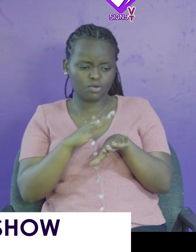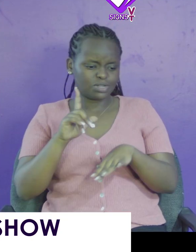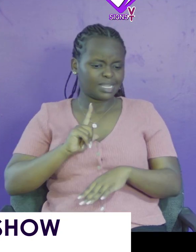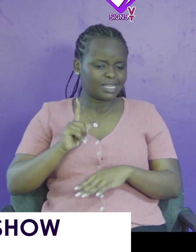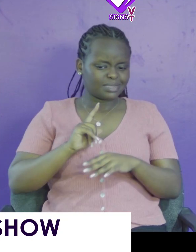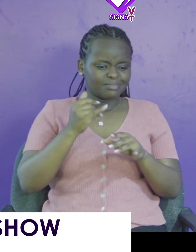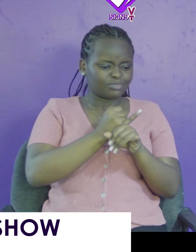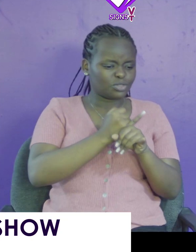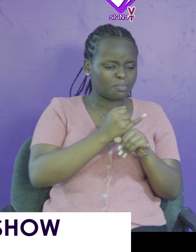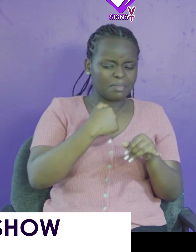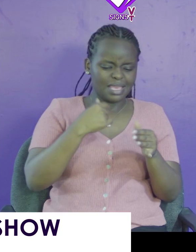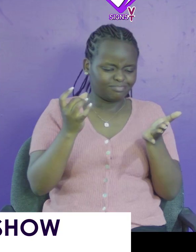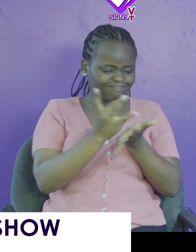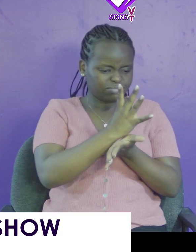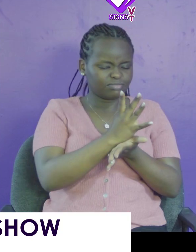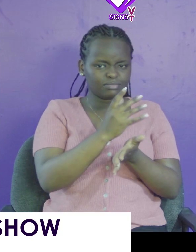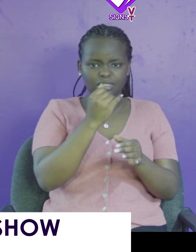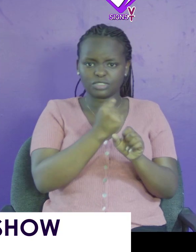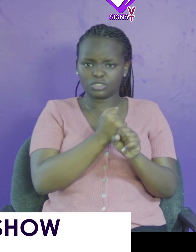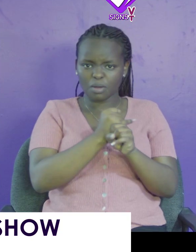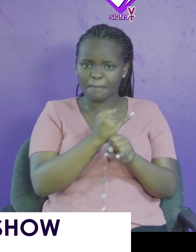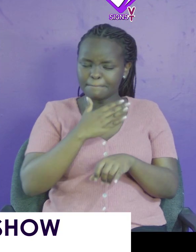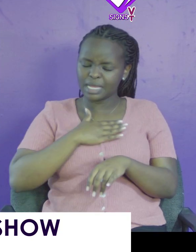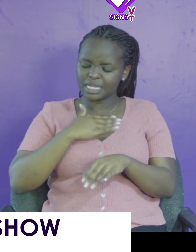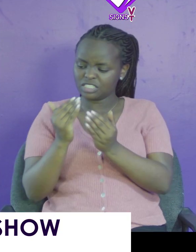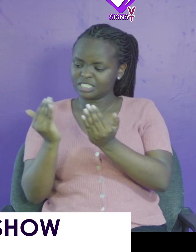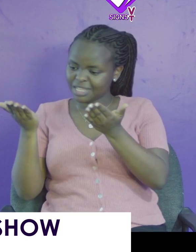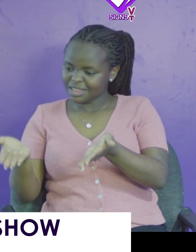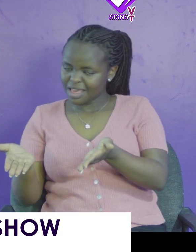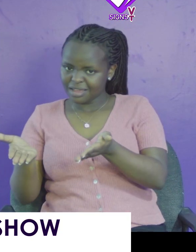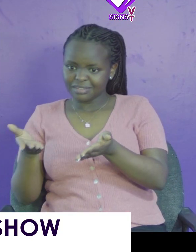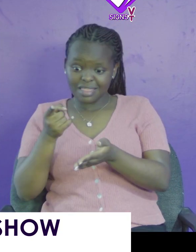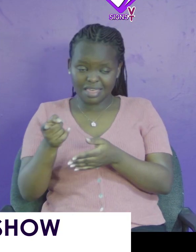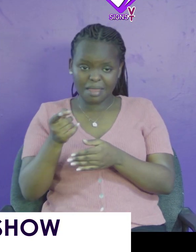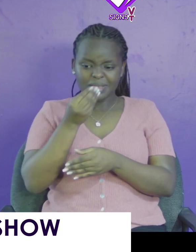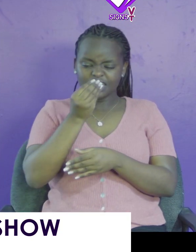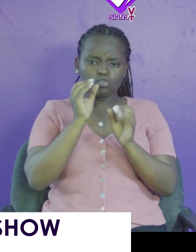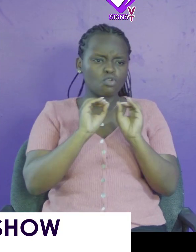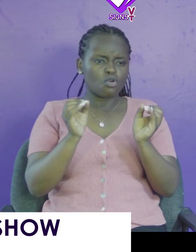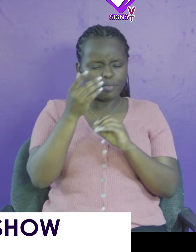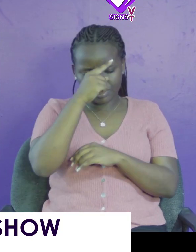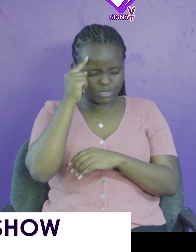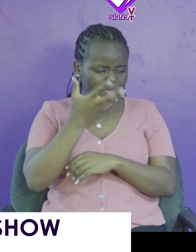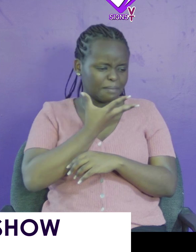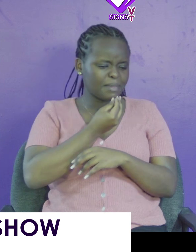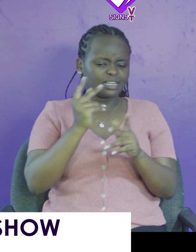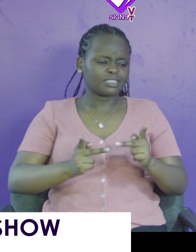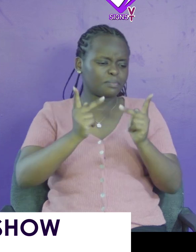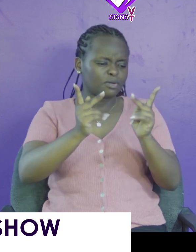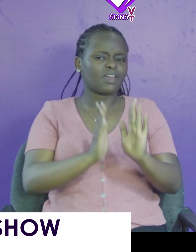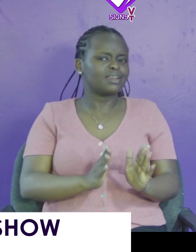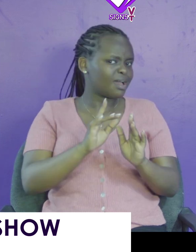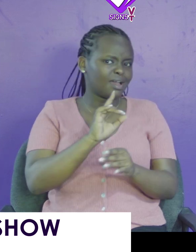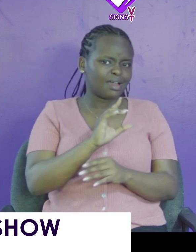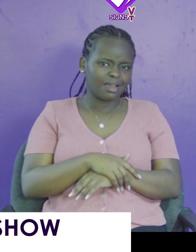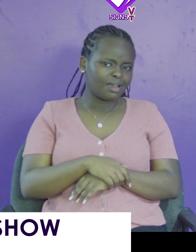job and my wife is working. Yeah. Our children are there. Will they sleep on an empty stomach just because a man is the only one who's supposed to